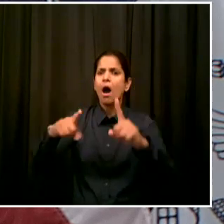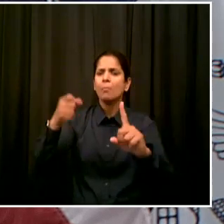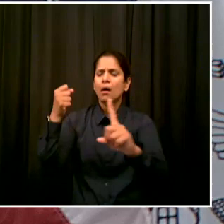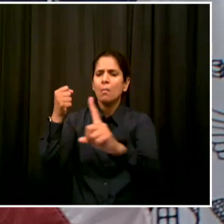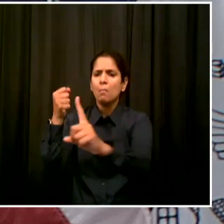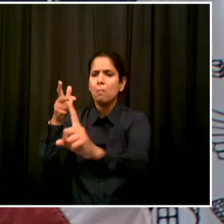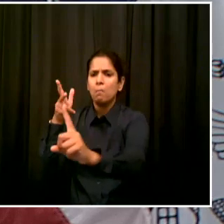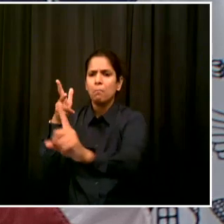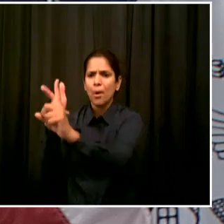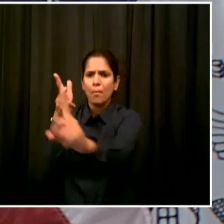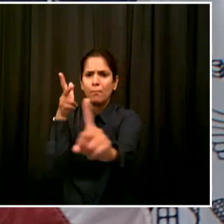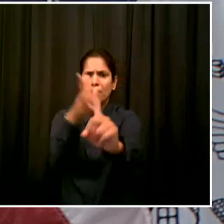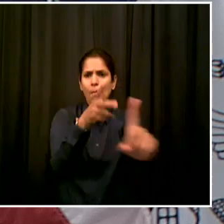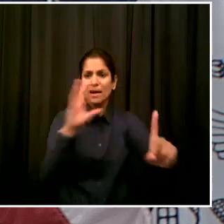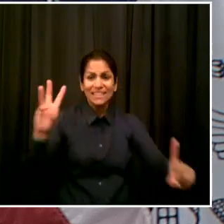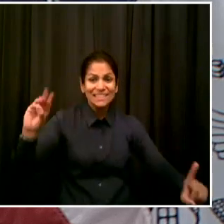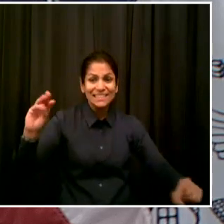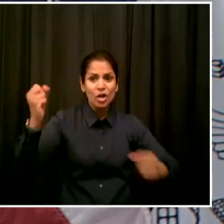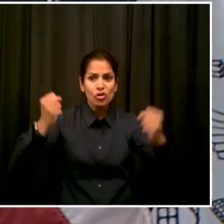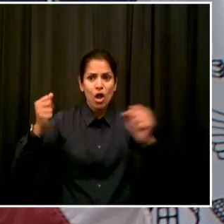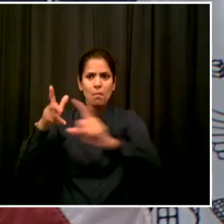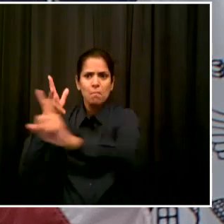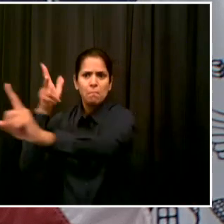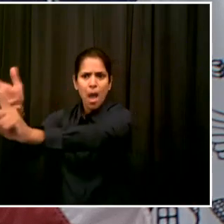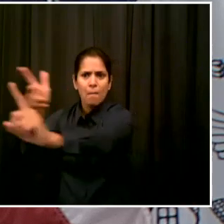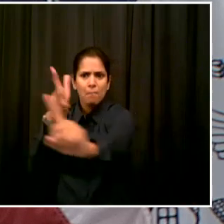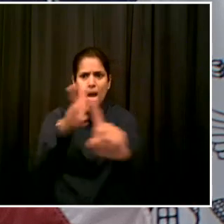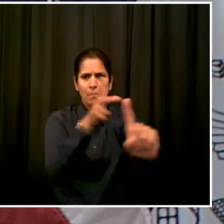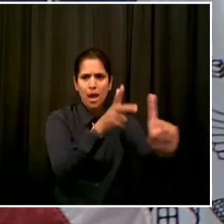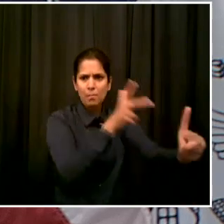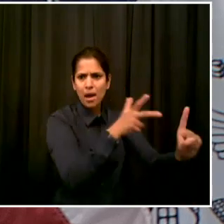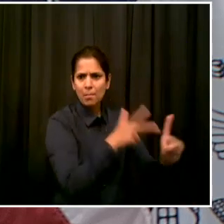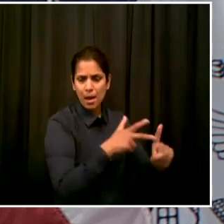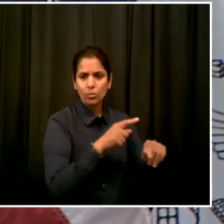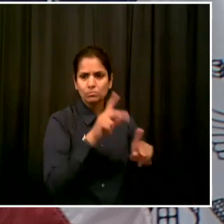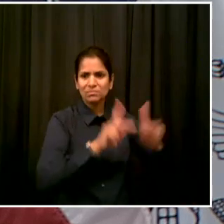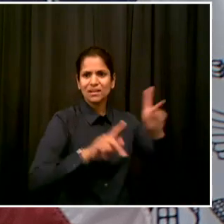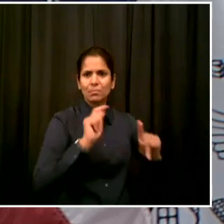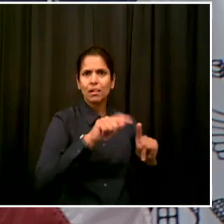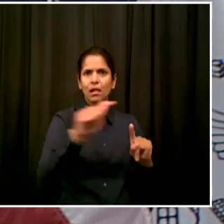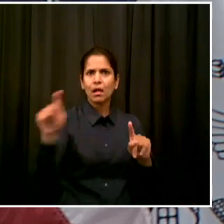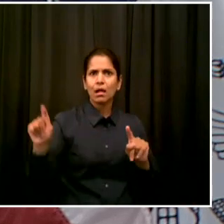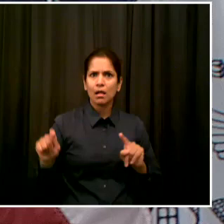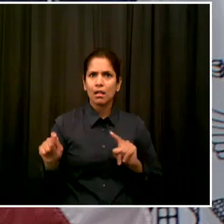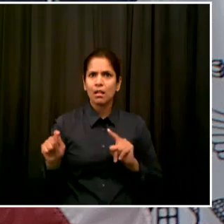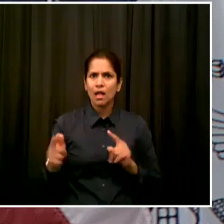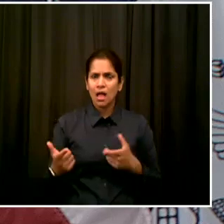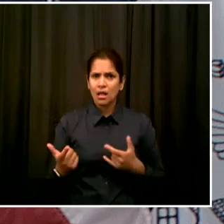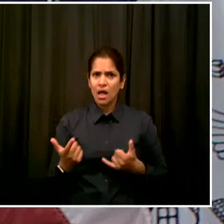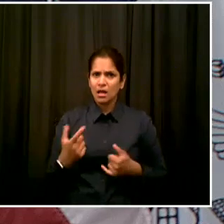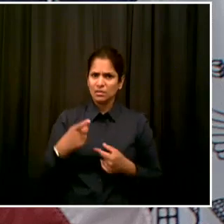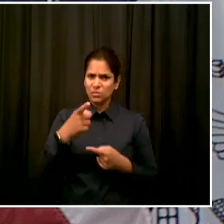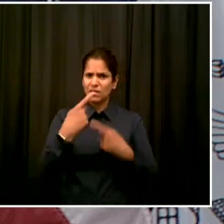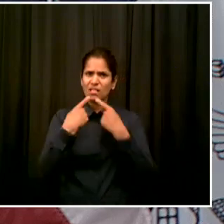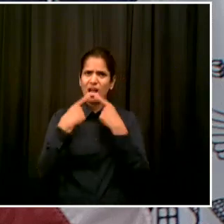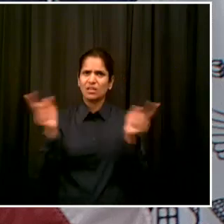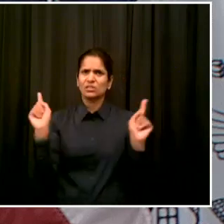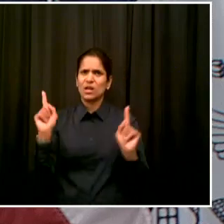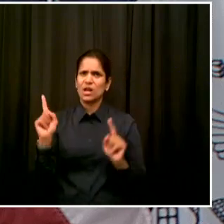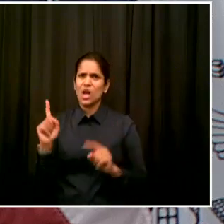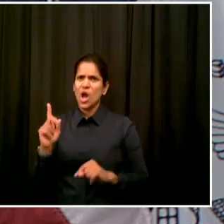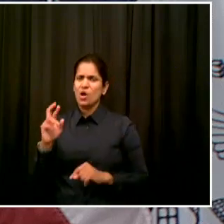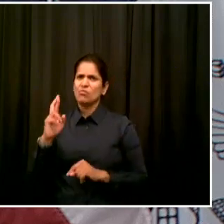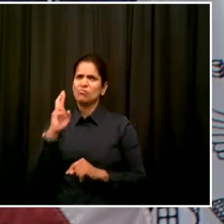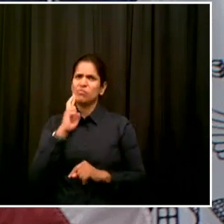make the roadways closed to cars only for a few hours a week so they can't be permanently protected. So can you reflect on A, when